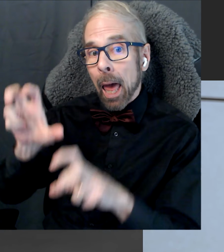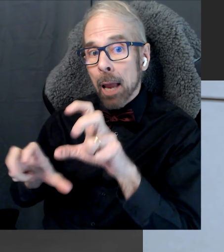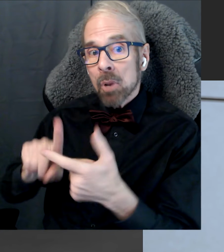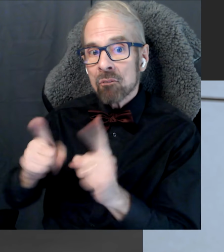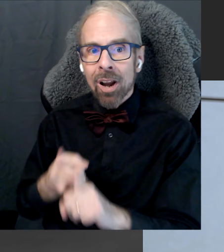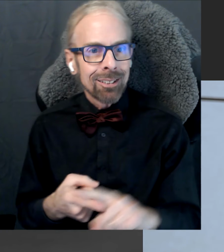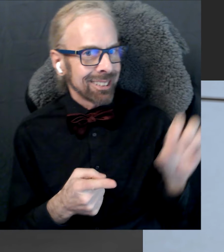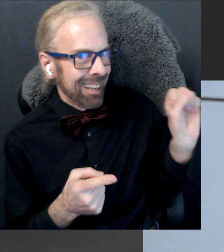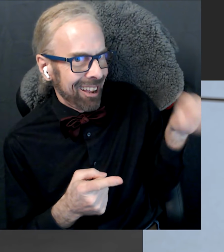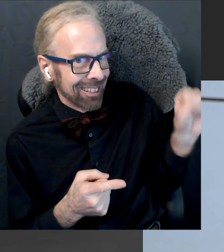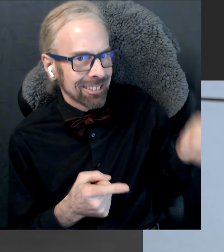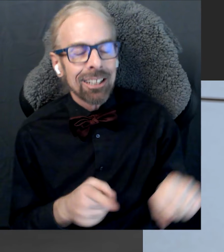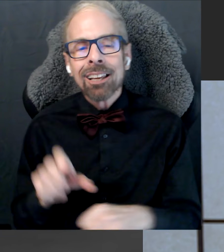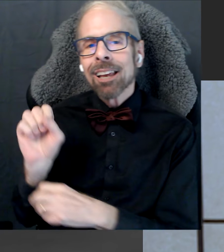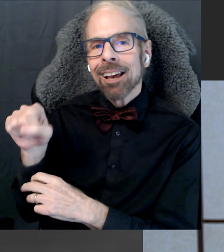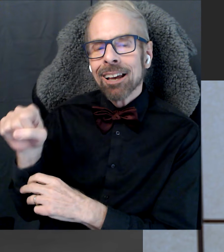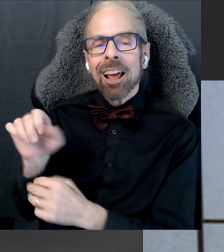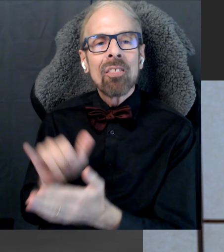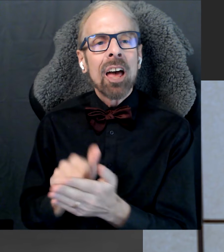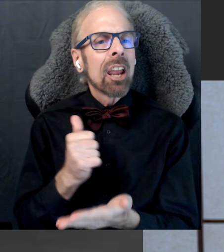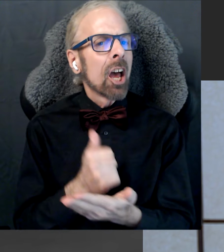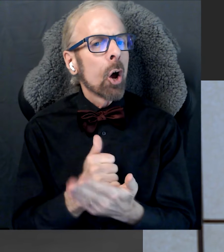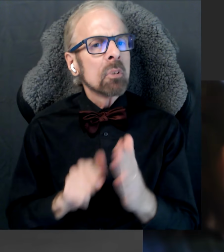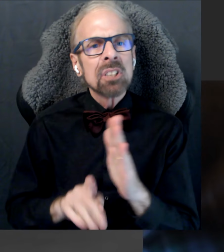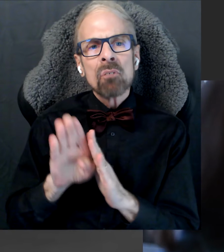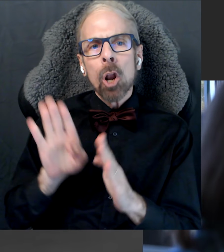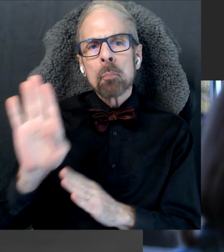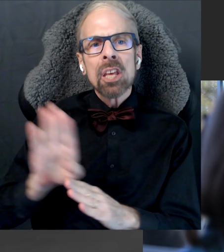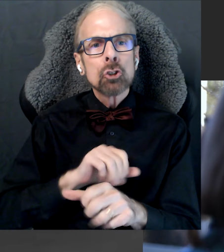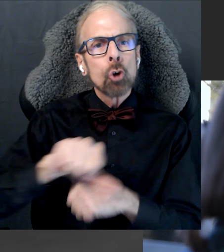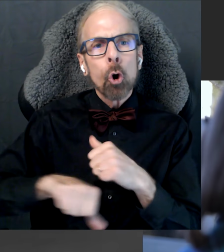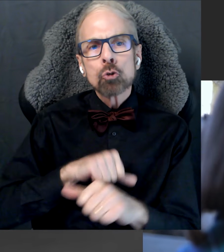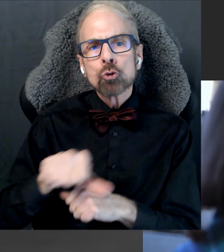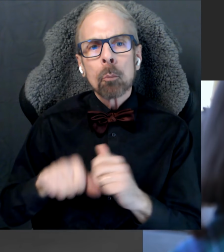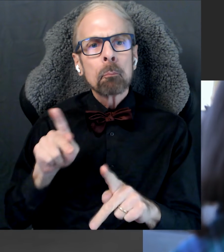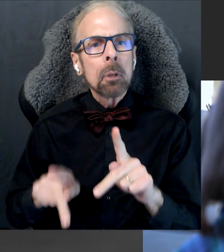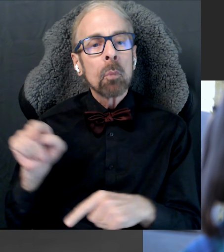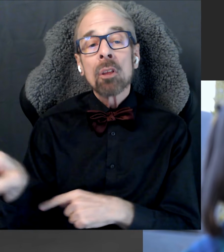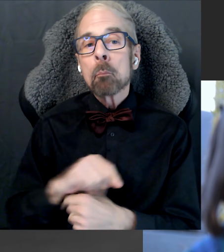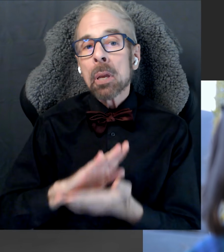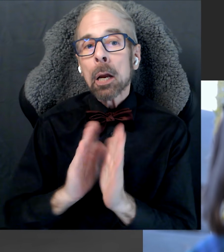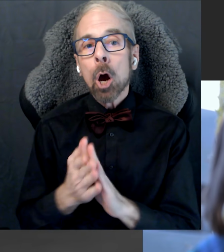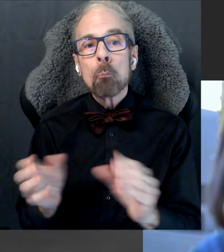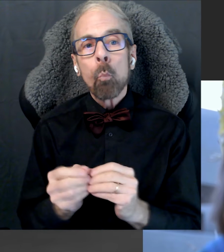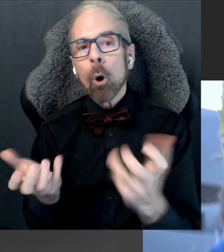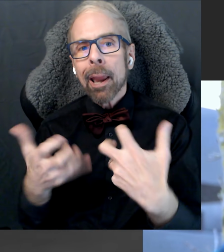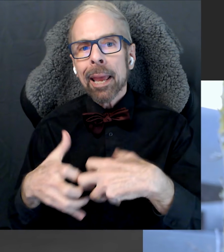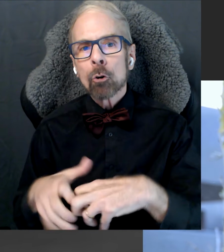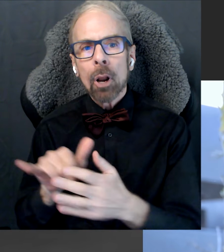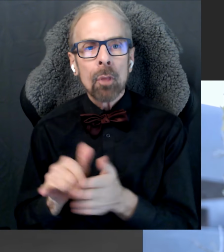friends? Yes. Yeah. And that kind of helped develop his social circle, and he was able to become more integrated that